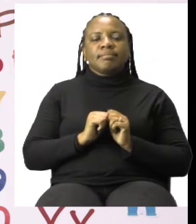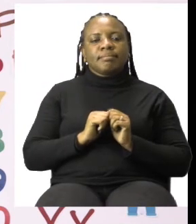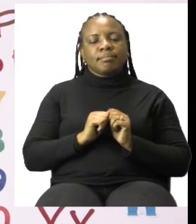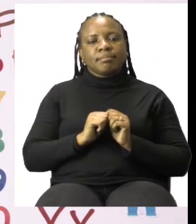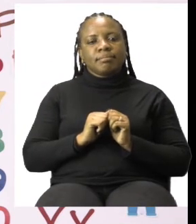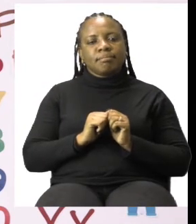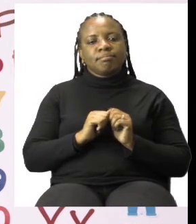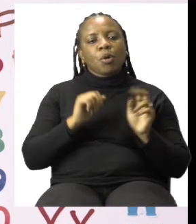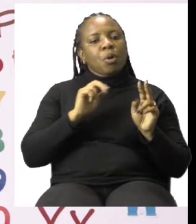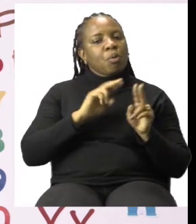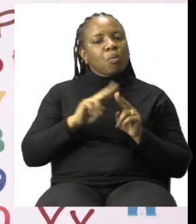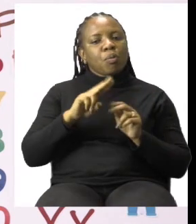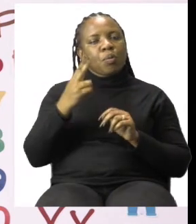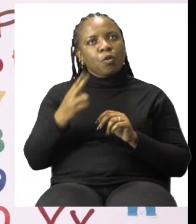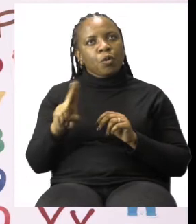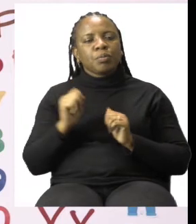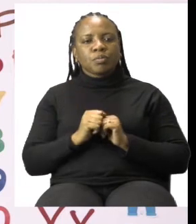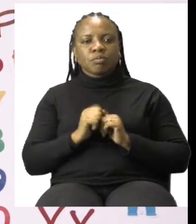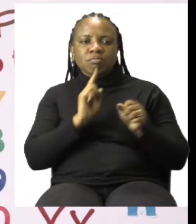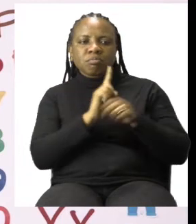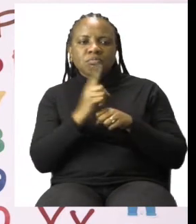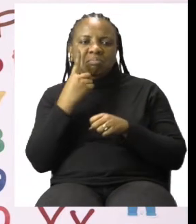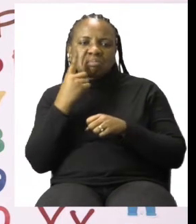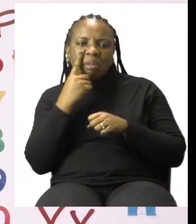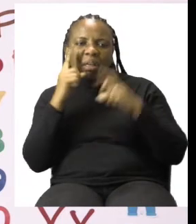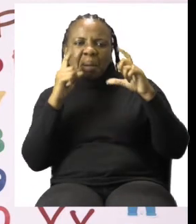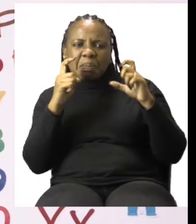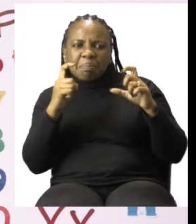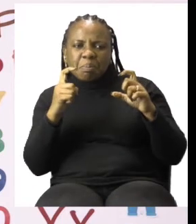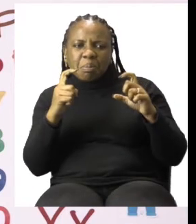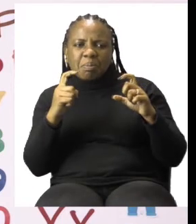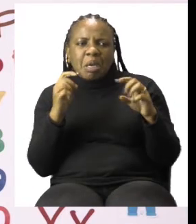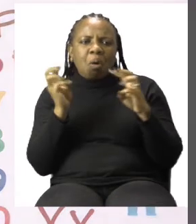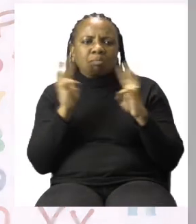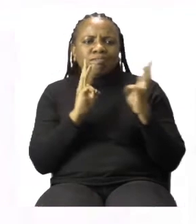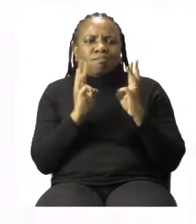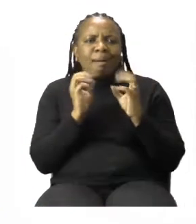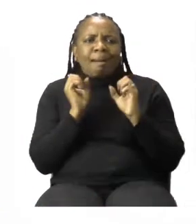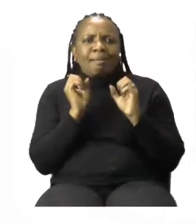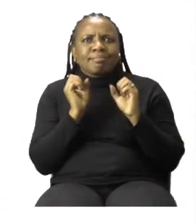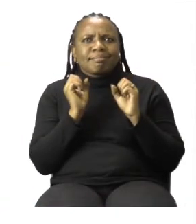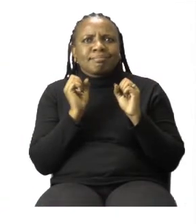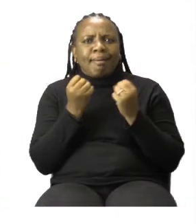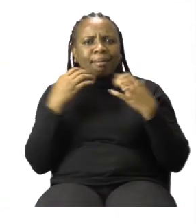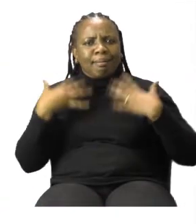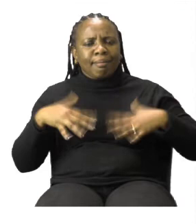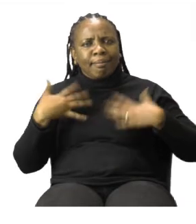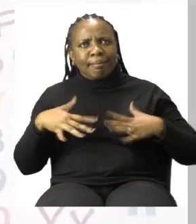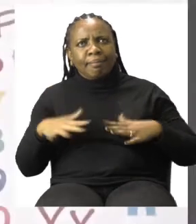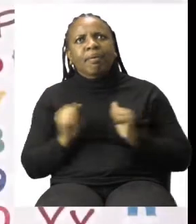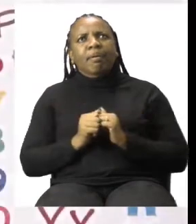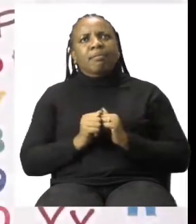winter clothes, you look at the picture, you see the letters, and then you say the name of the